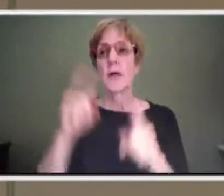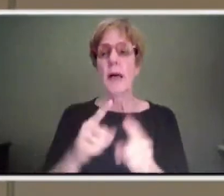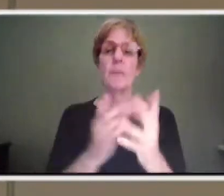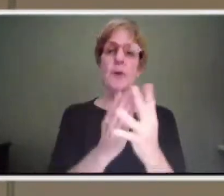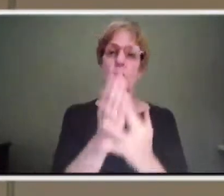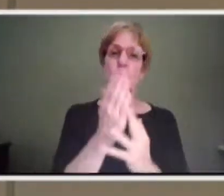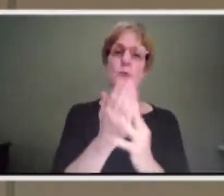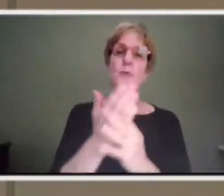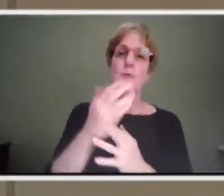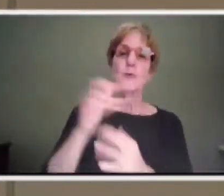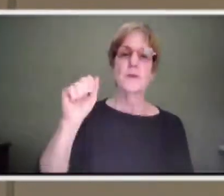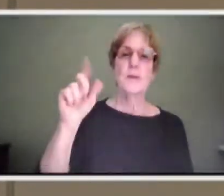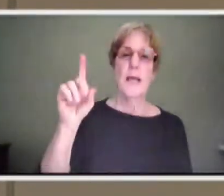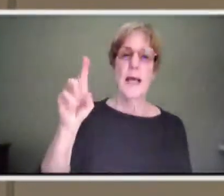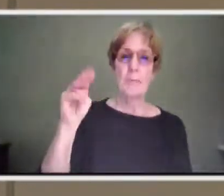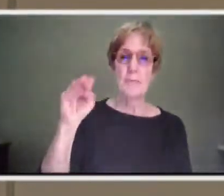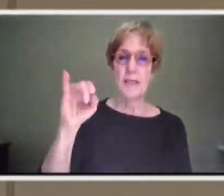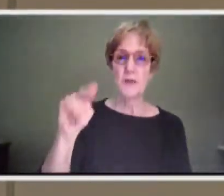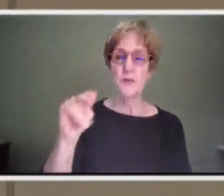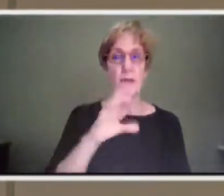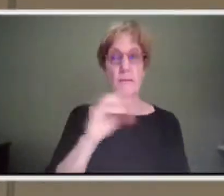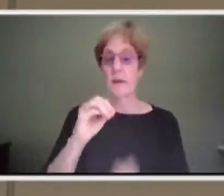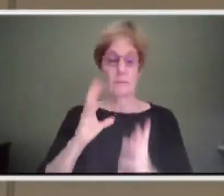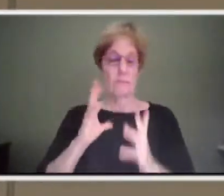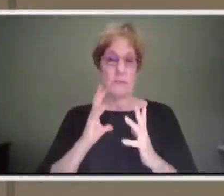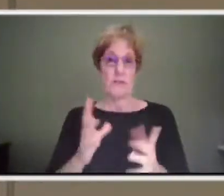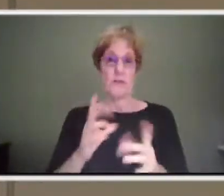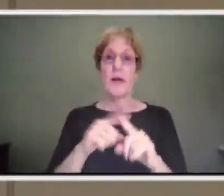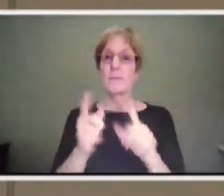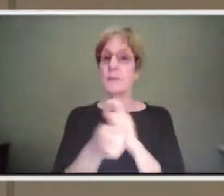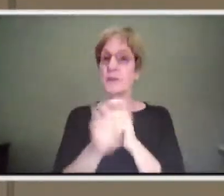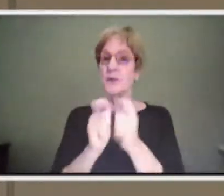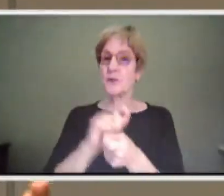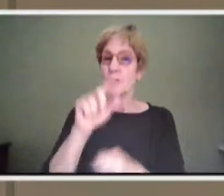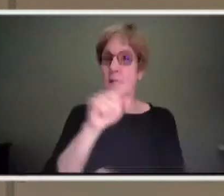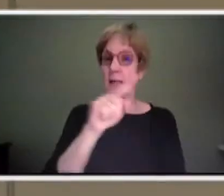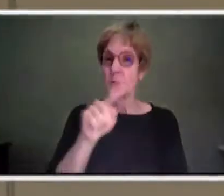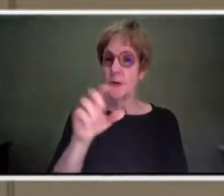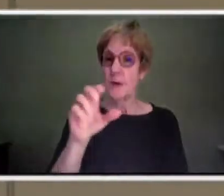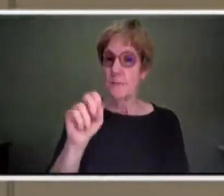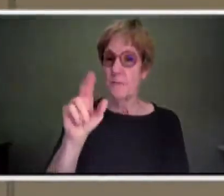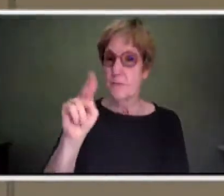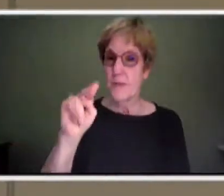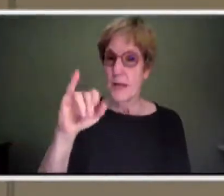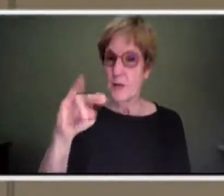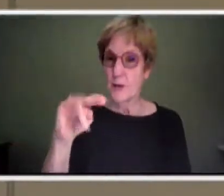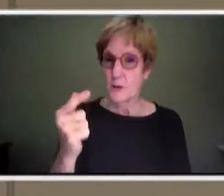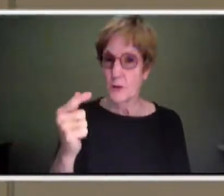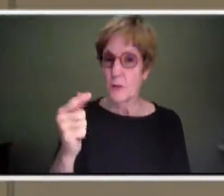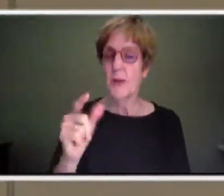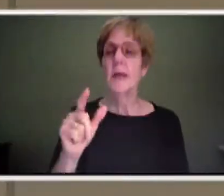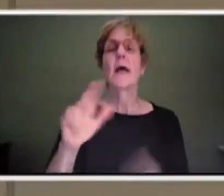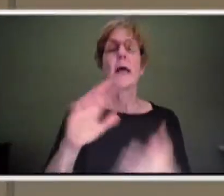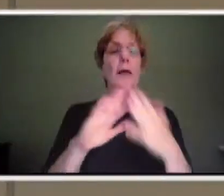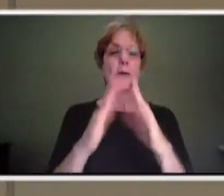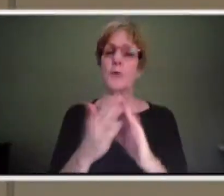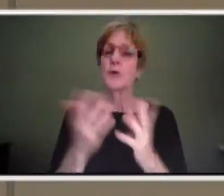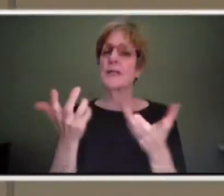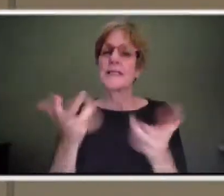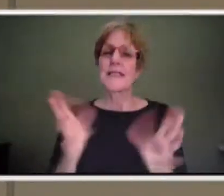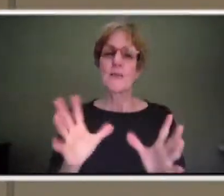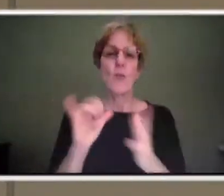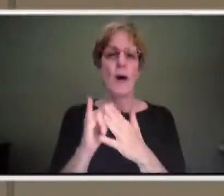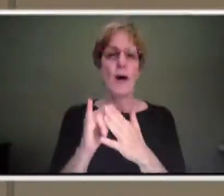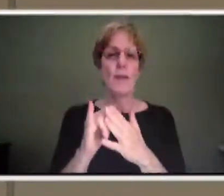weren't opposed to this. And the concern about going through a rezoning is that something else that the community didn't want to see was this kind of languish